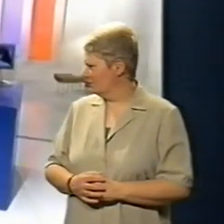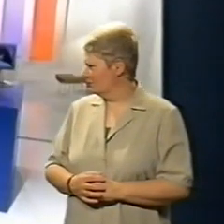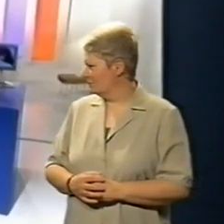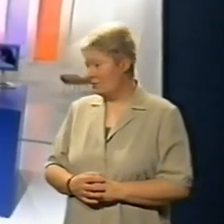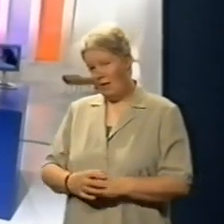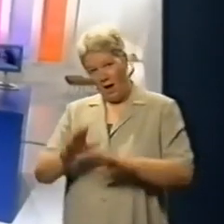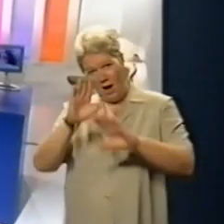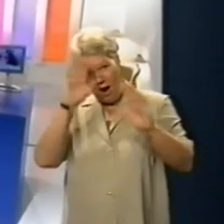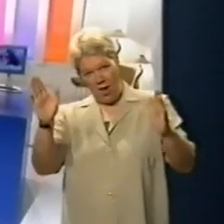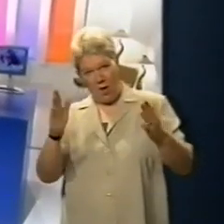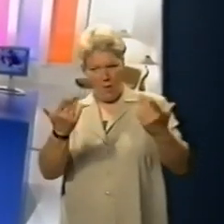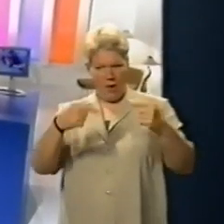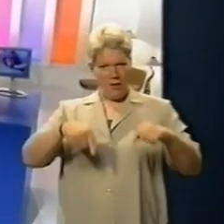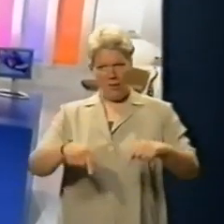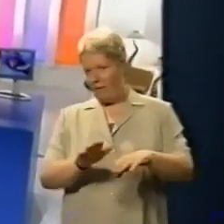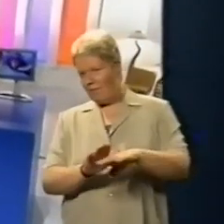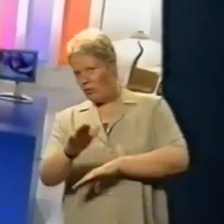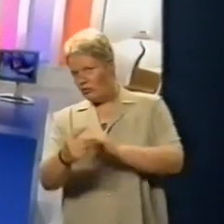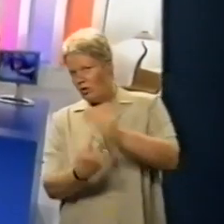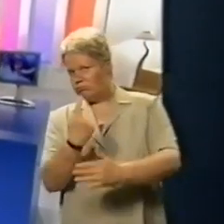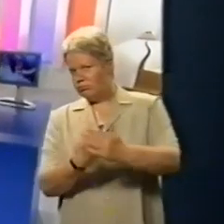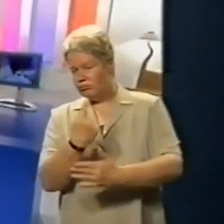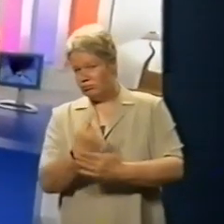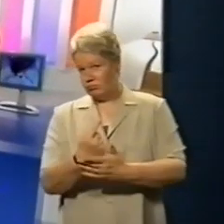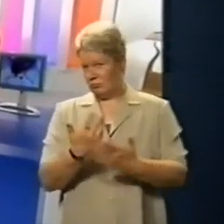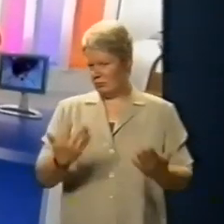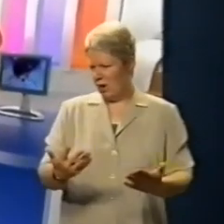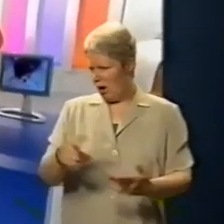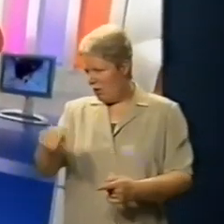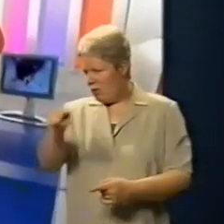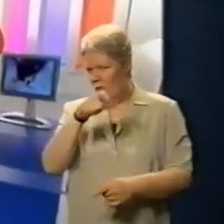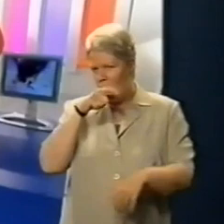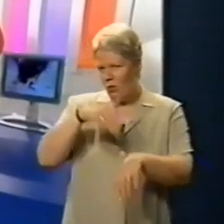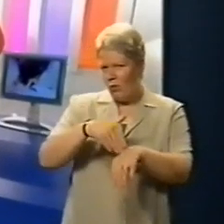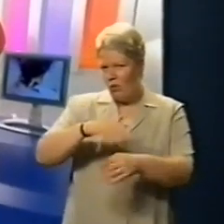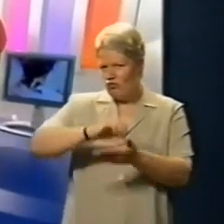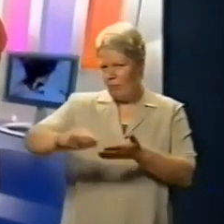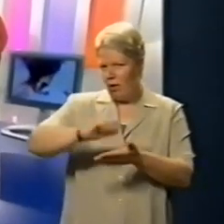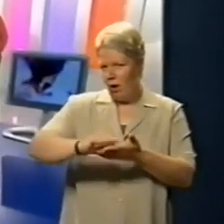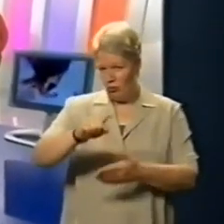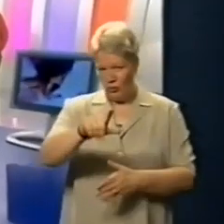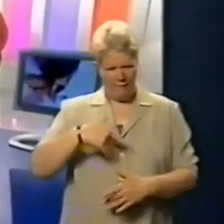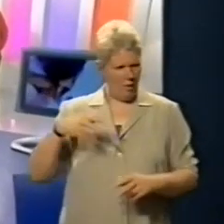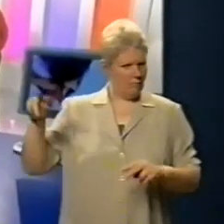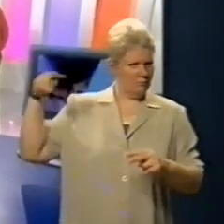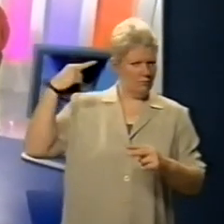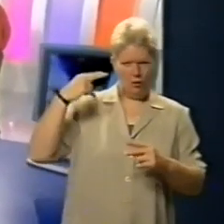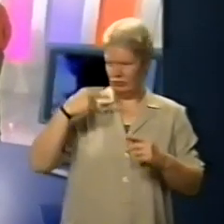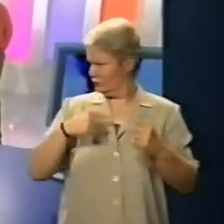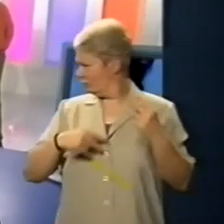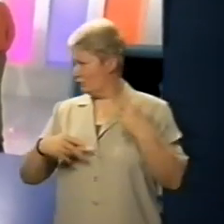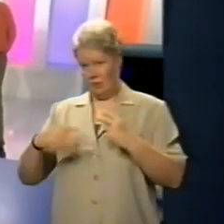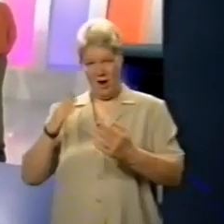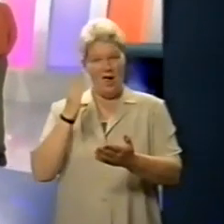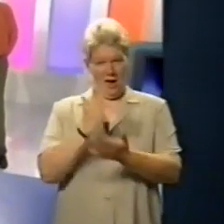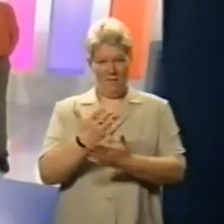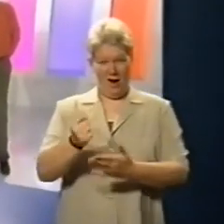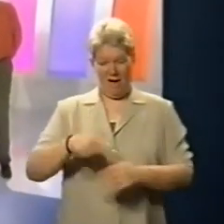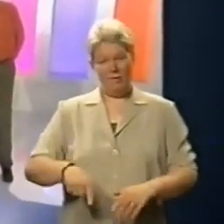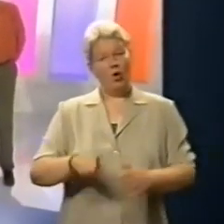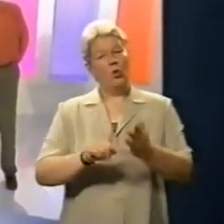Hello, welcome to the future and coming face-to-face with criminals. Do you ever feel you're being watched? There's a good chance you are. The UK